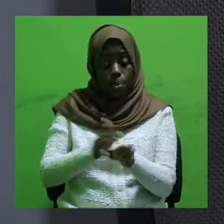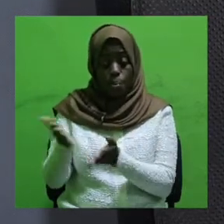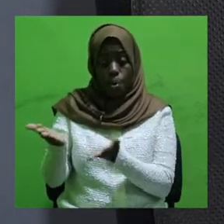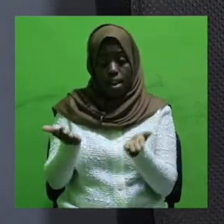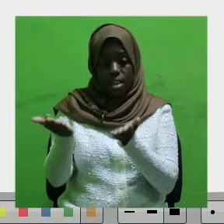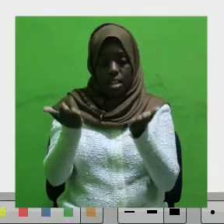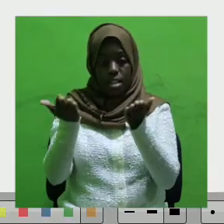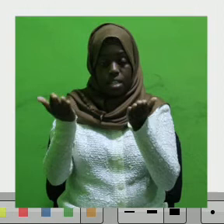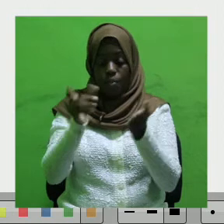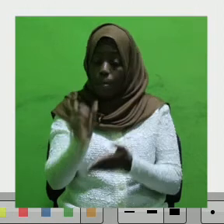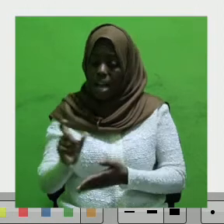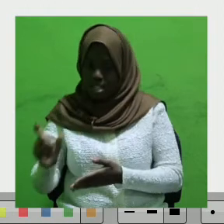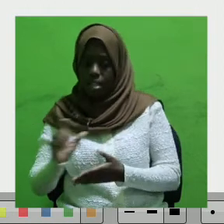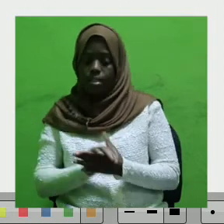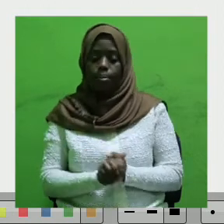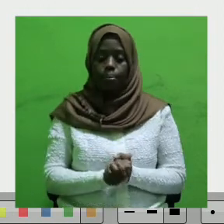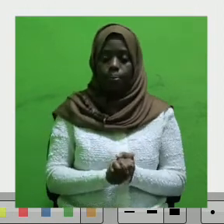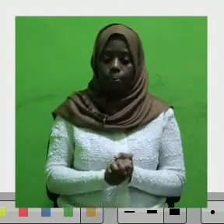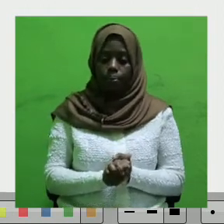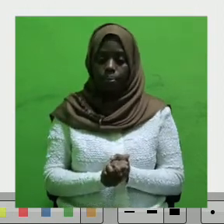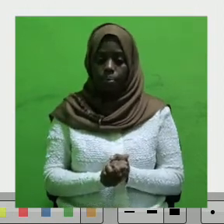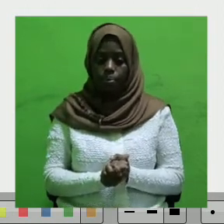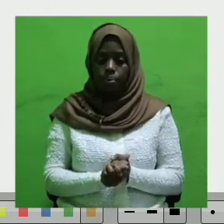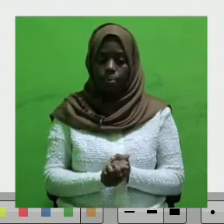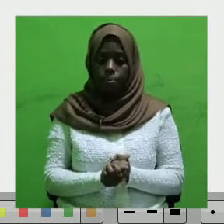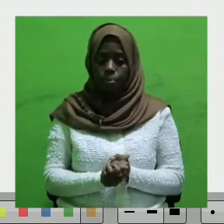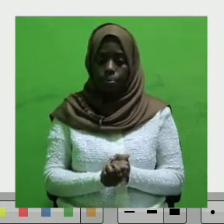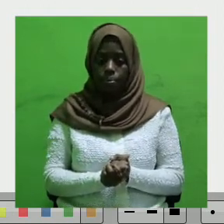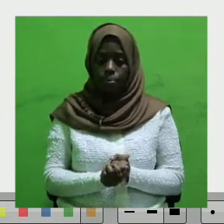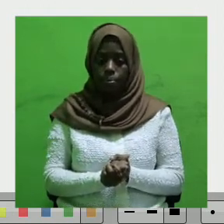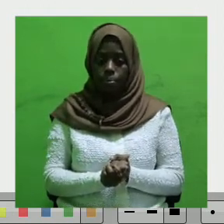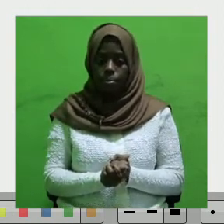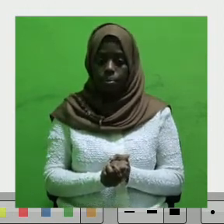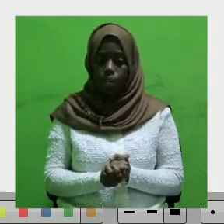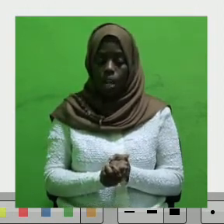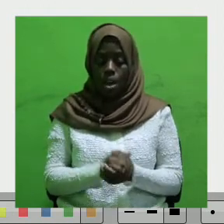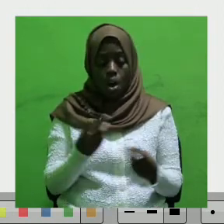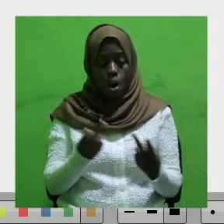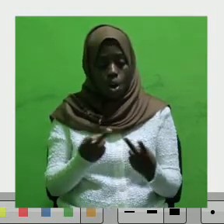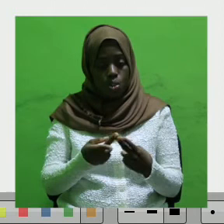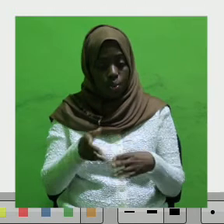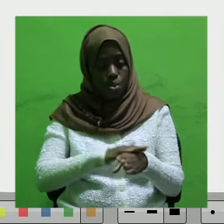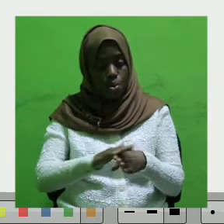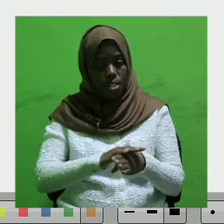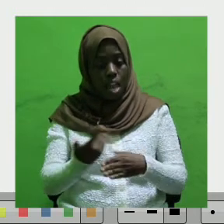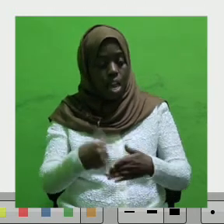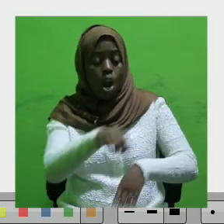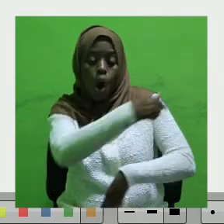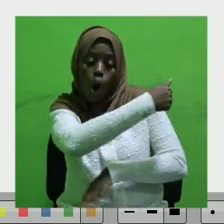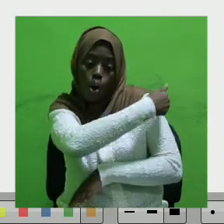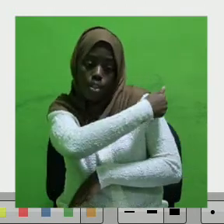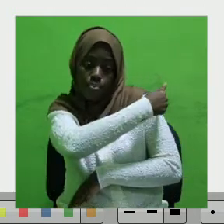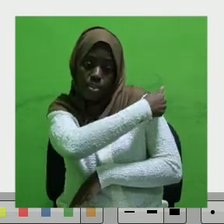Morphine can be used as an anesthetic in hospitals. So in hospitals, morphine